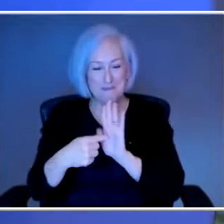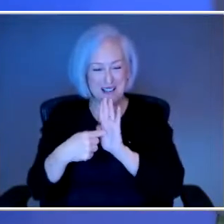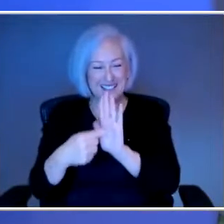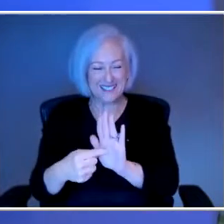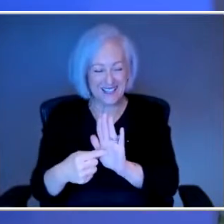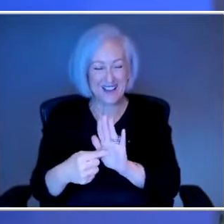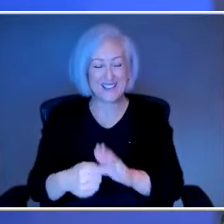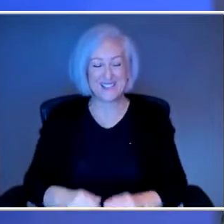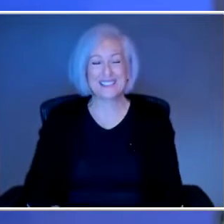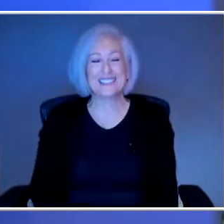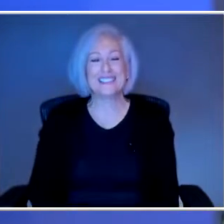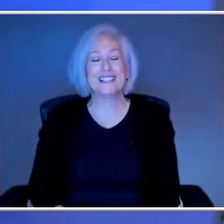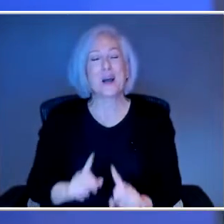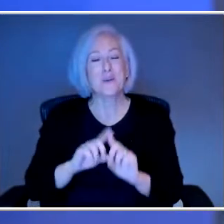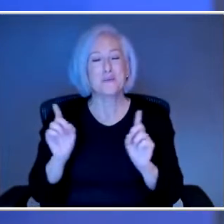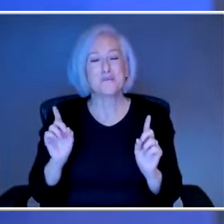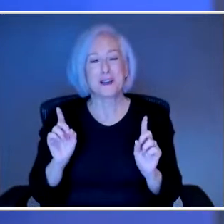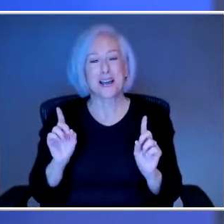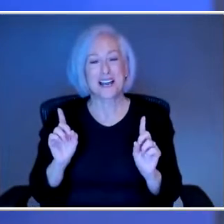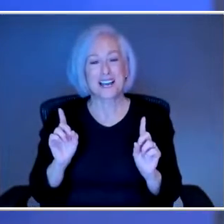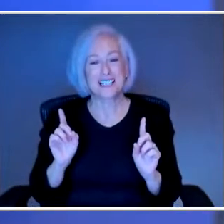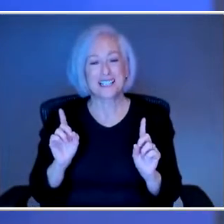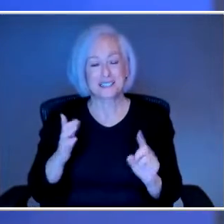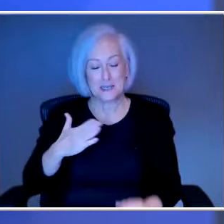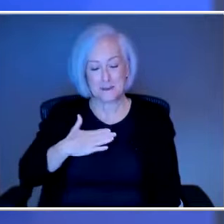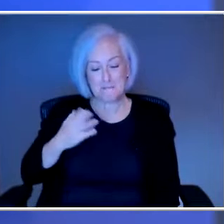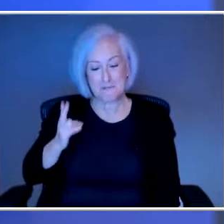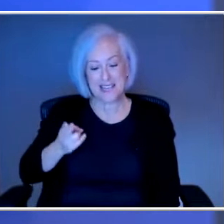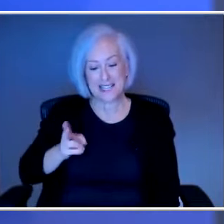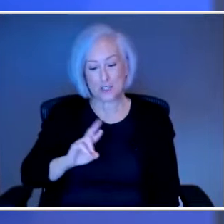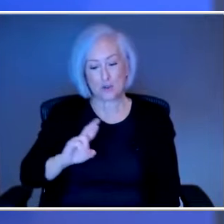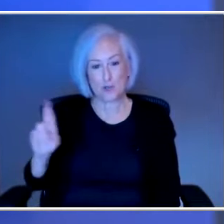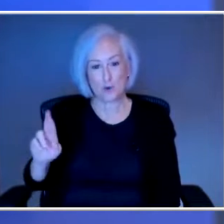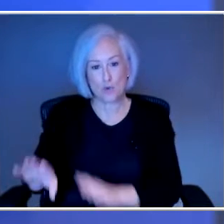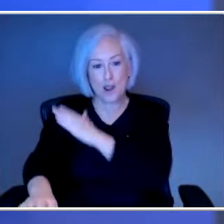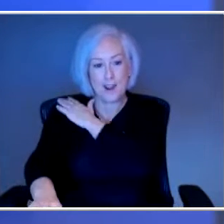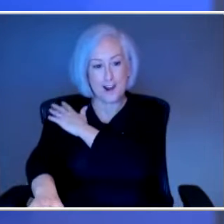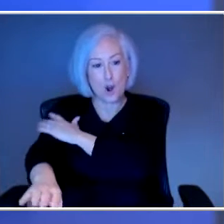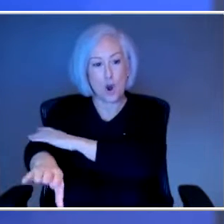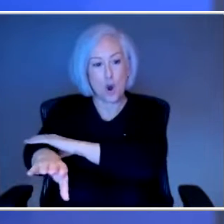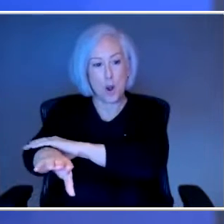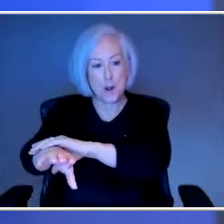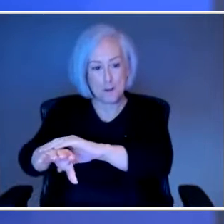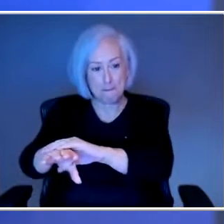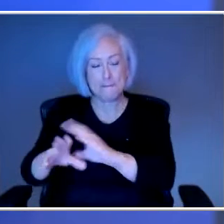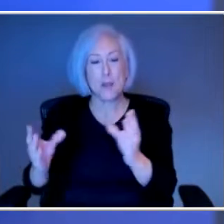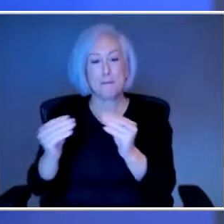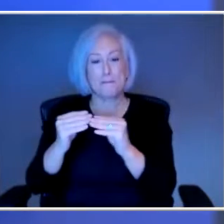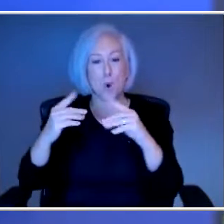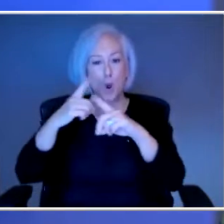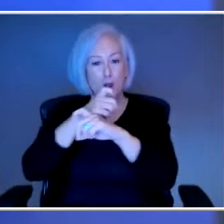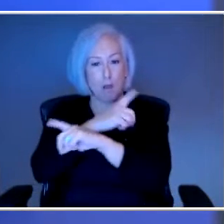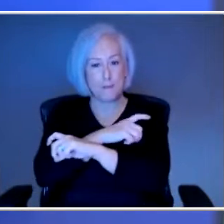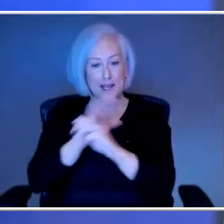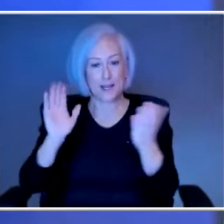I should say the history of my right arm is a much more complicated one.